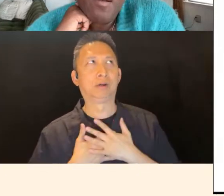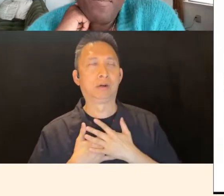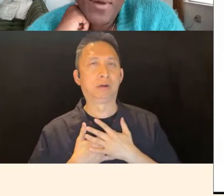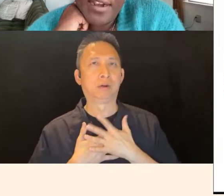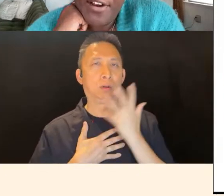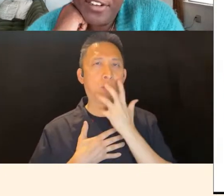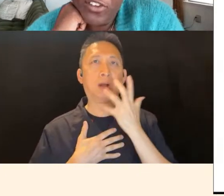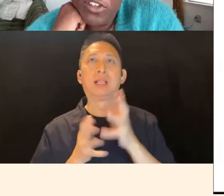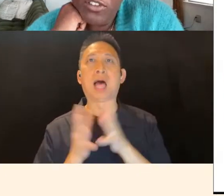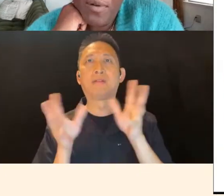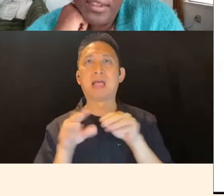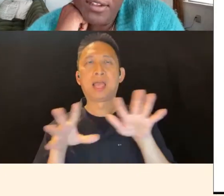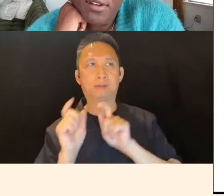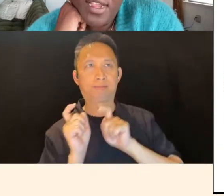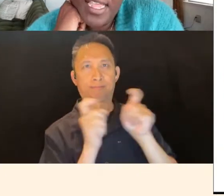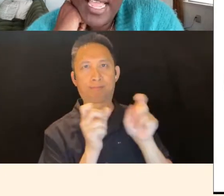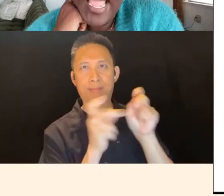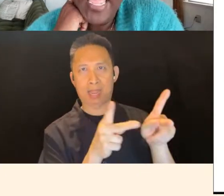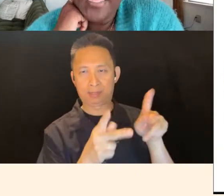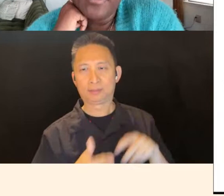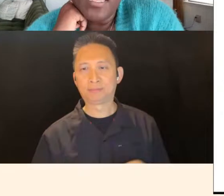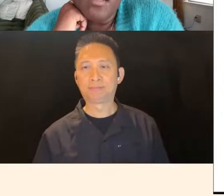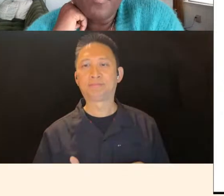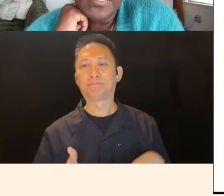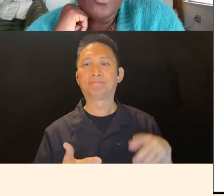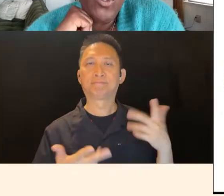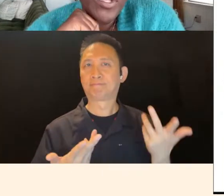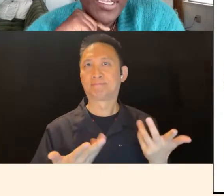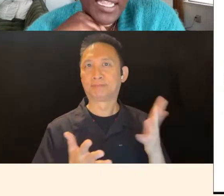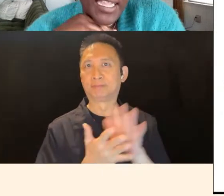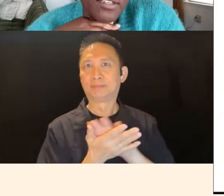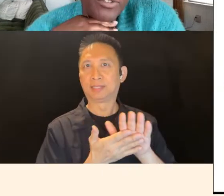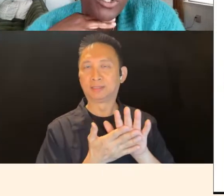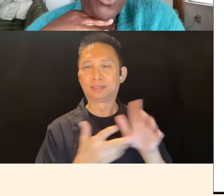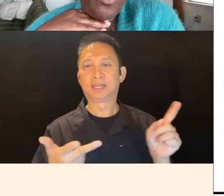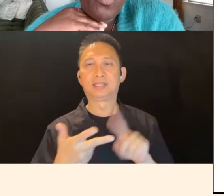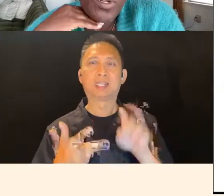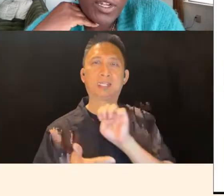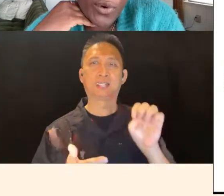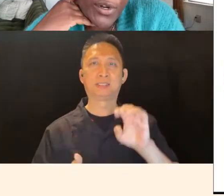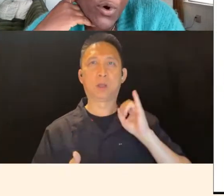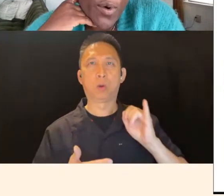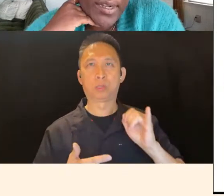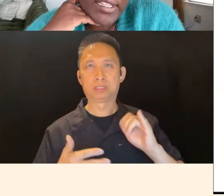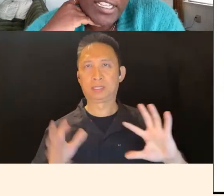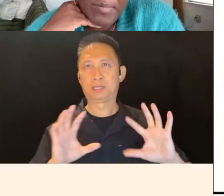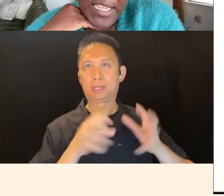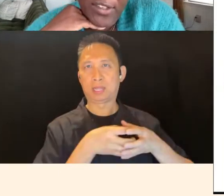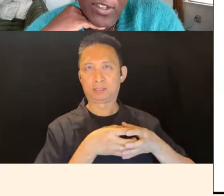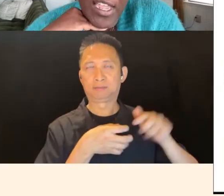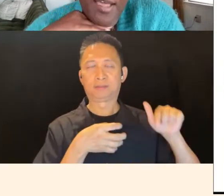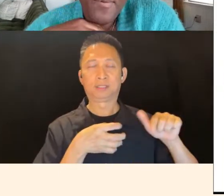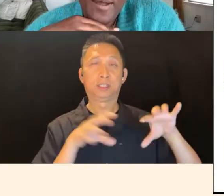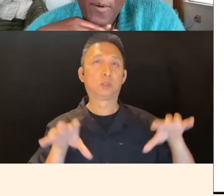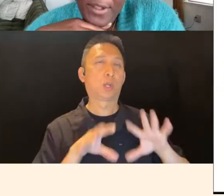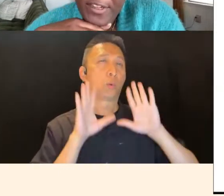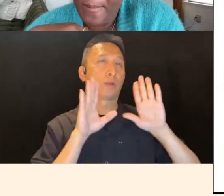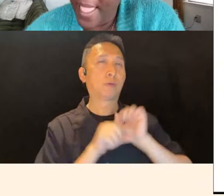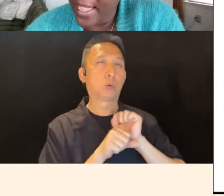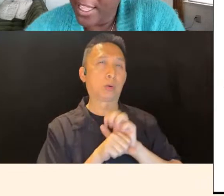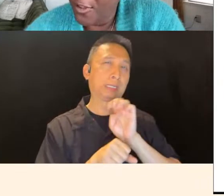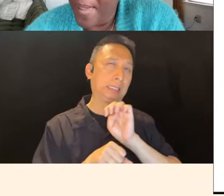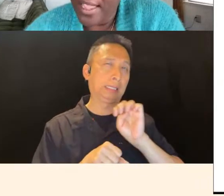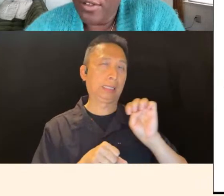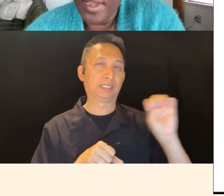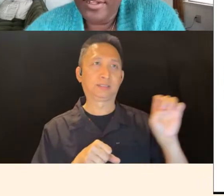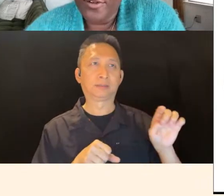them, appoint our Indigenous Director. And East Oakland Collective, which is doing really critical work in the Deep East, appoints our